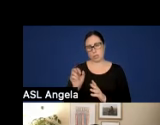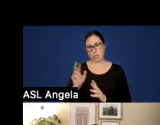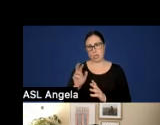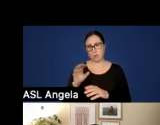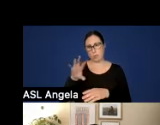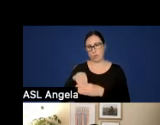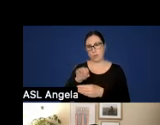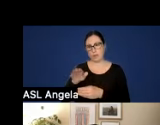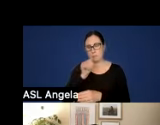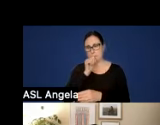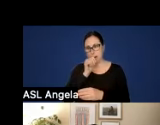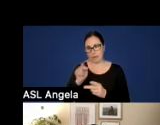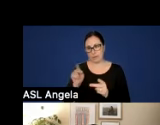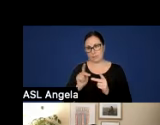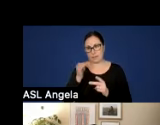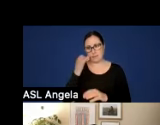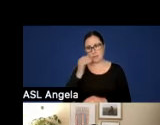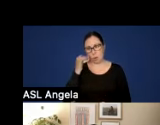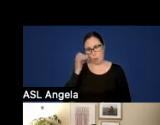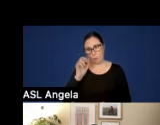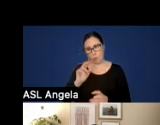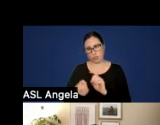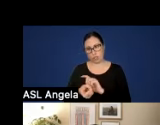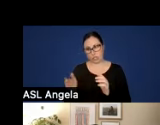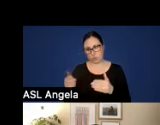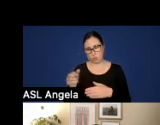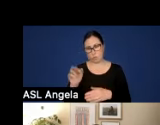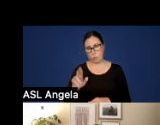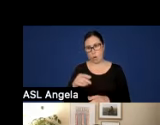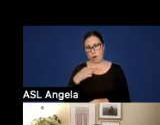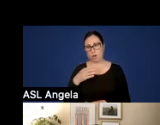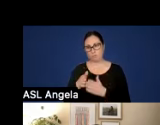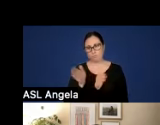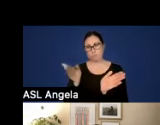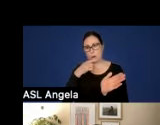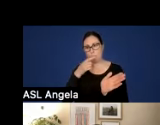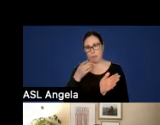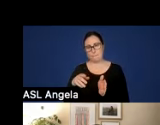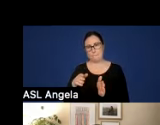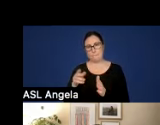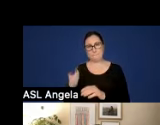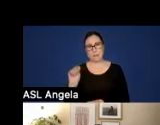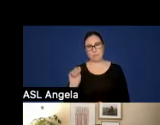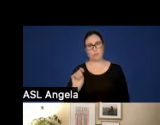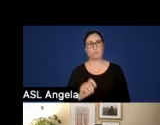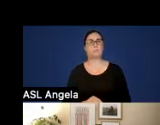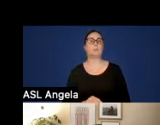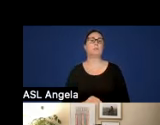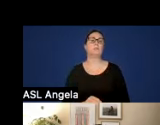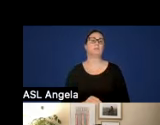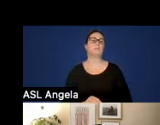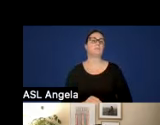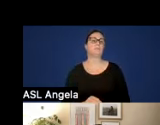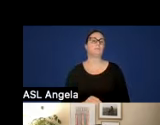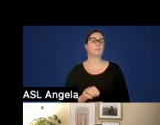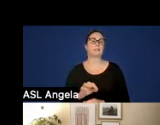space, whether that be at home, in a changing room, public bathroom. Ritual or sexual or